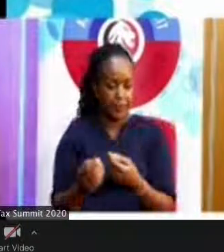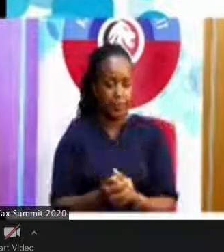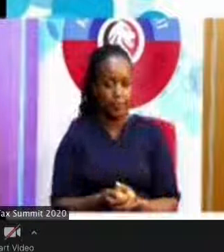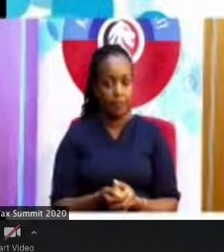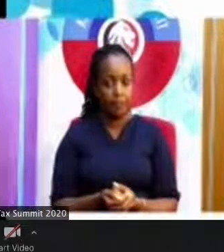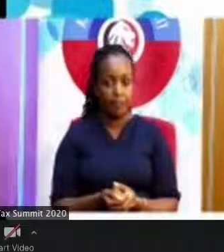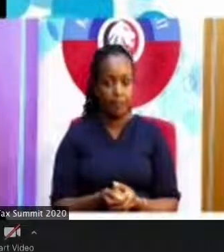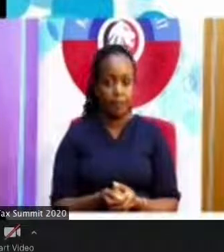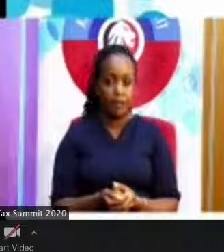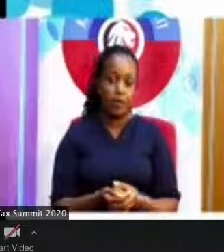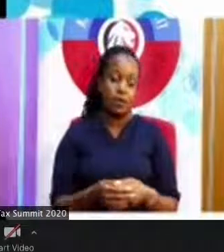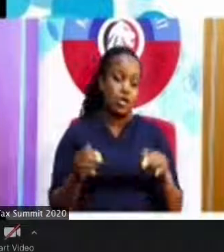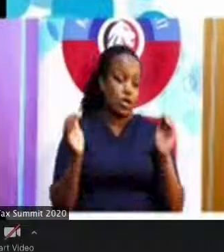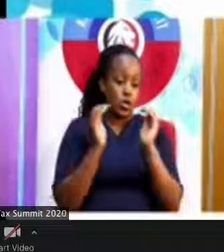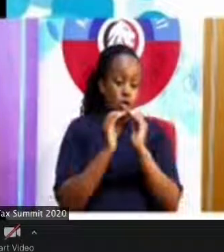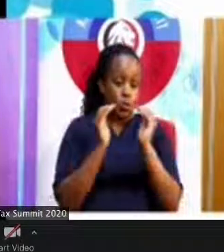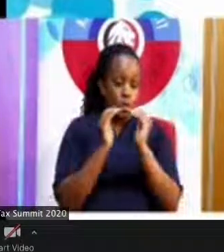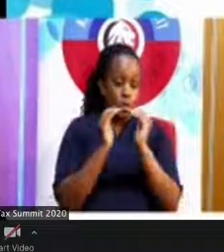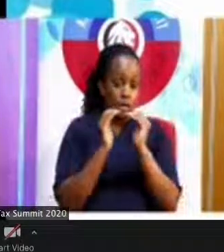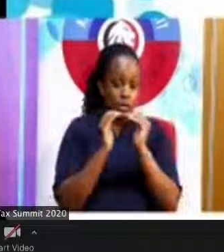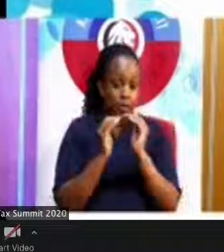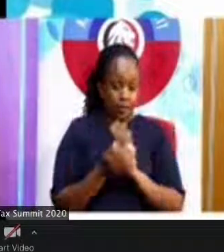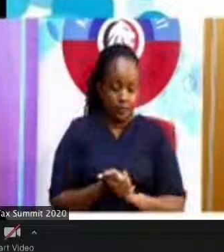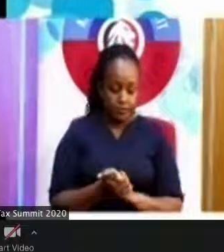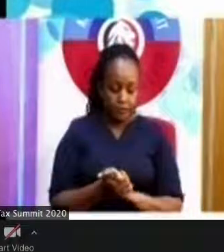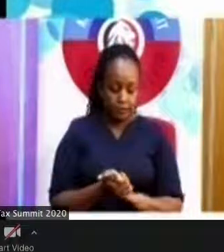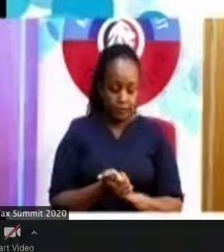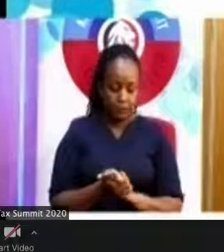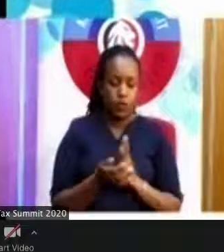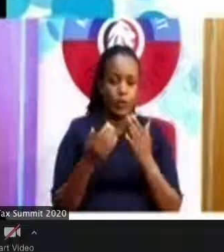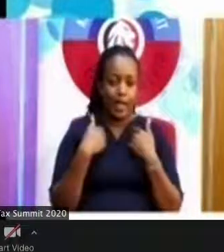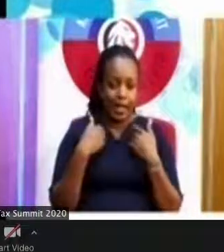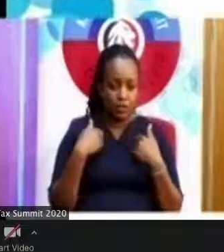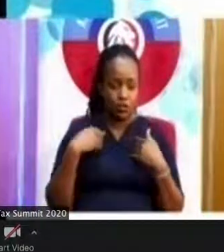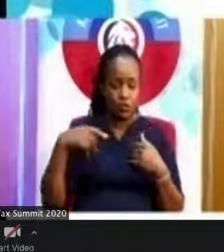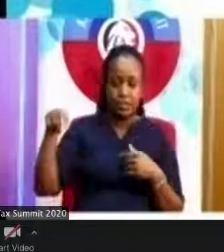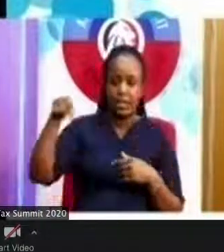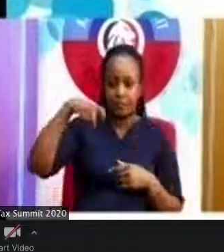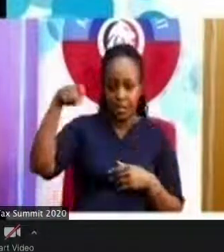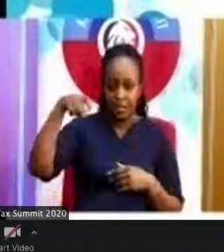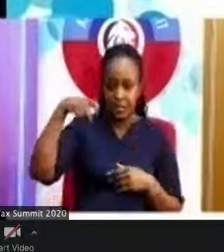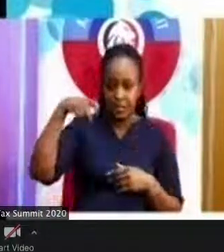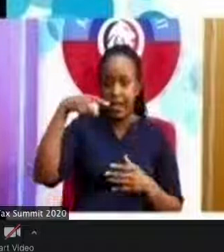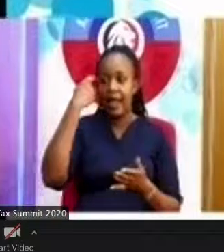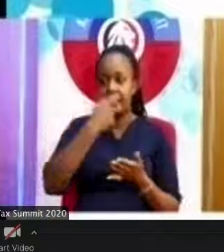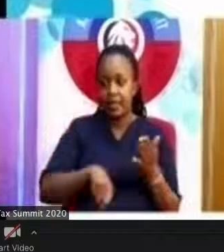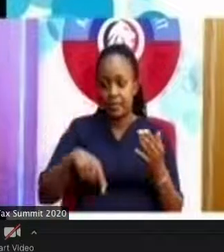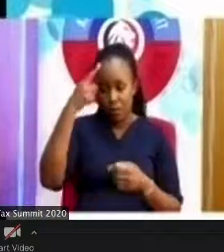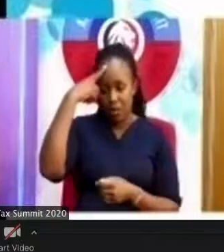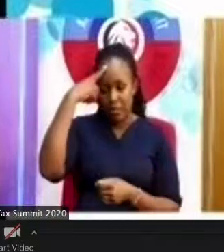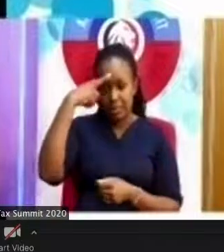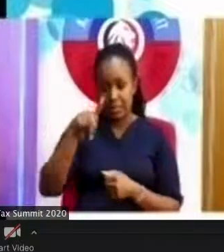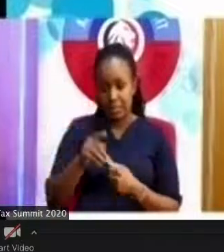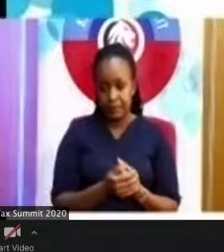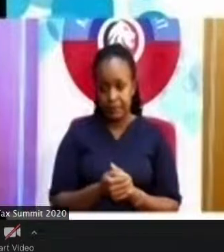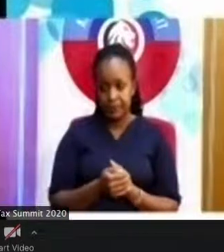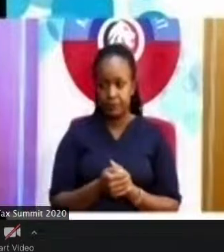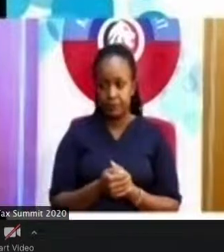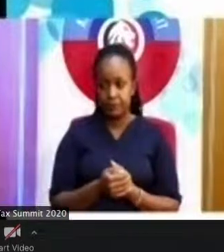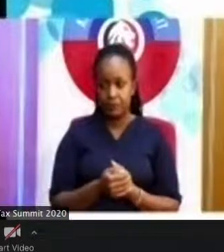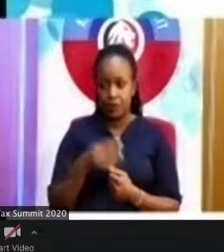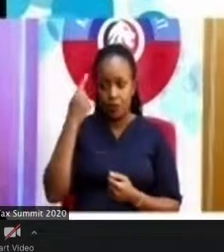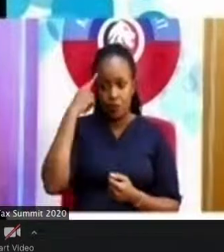Equally, we had to suspend tax audits for a period of